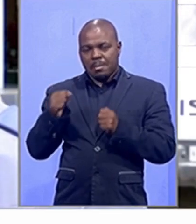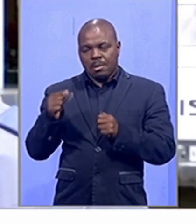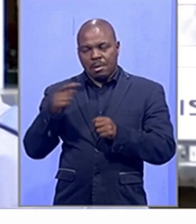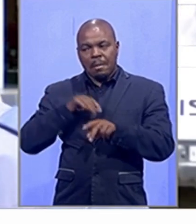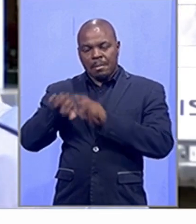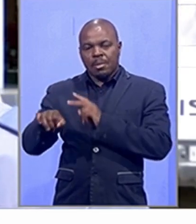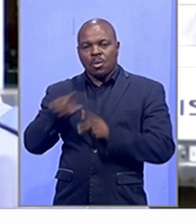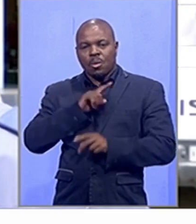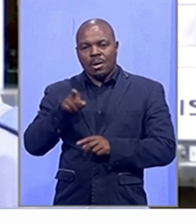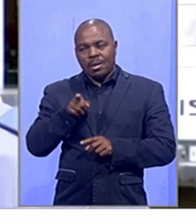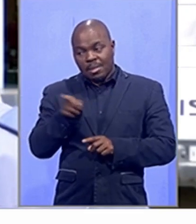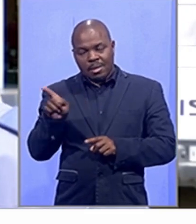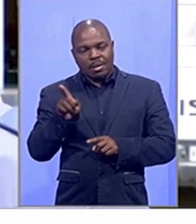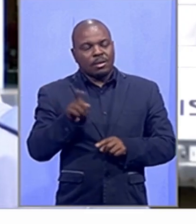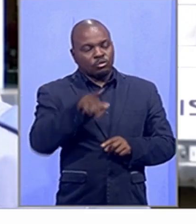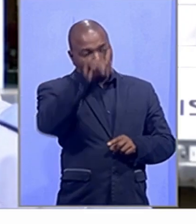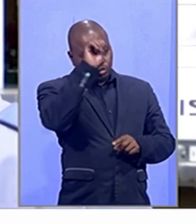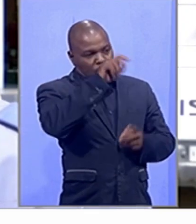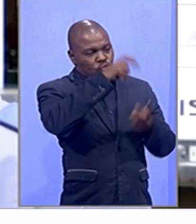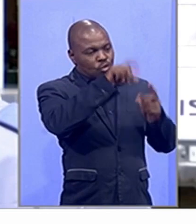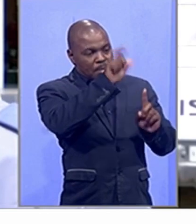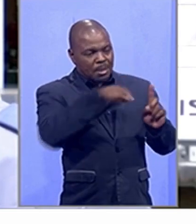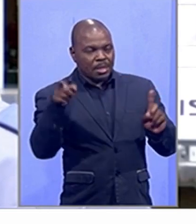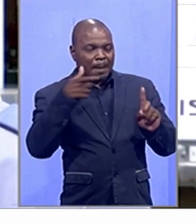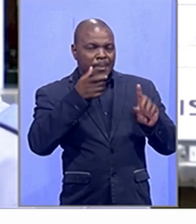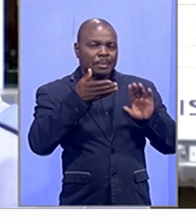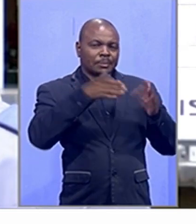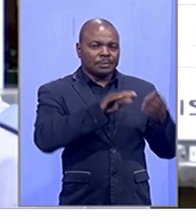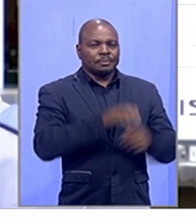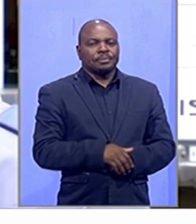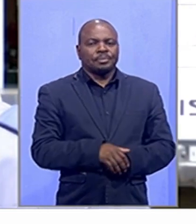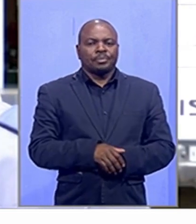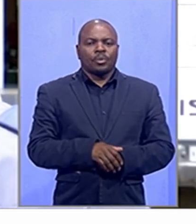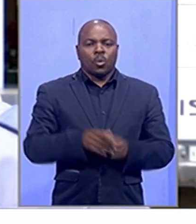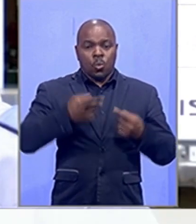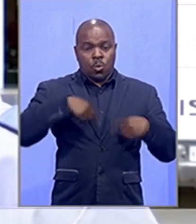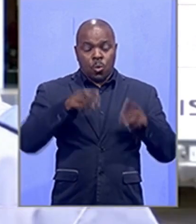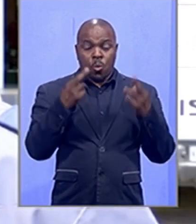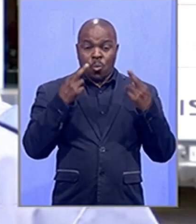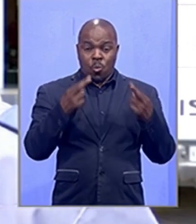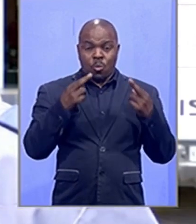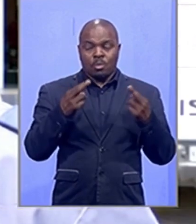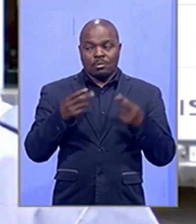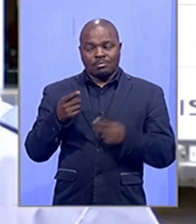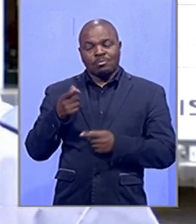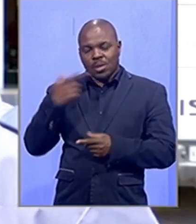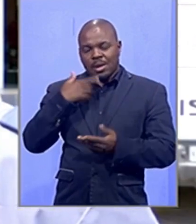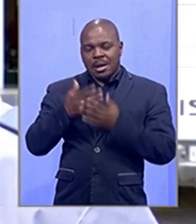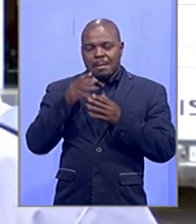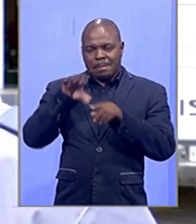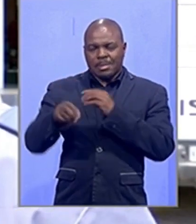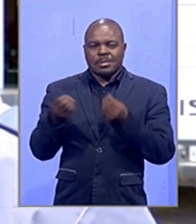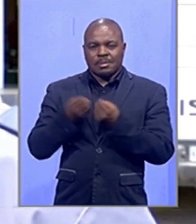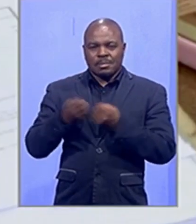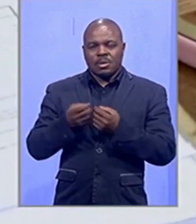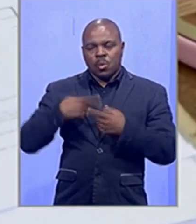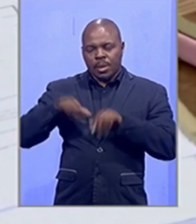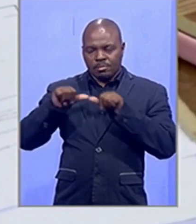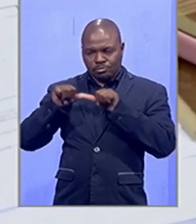of murdering a German tourist. And we hope that we'll get something out of it, but we will continue with